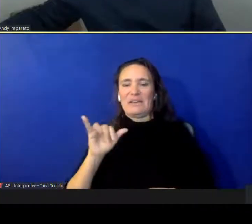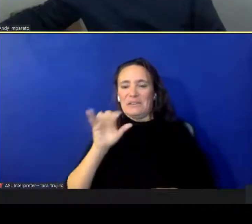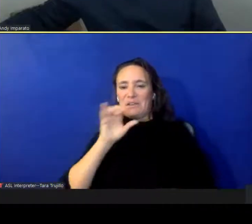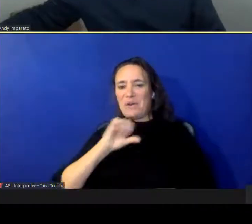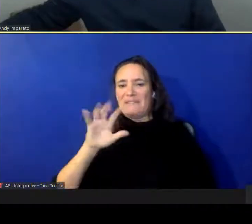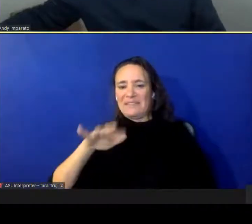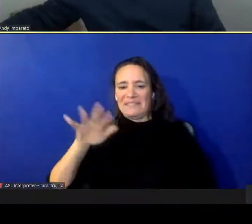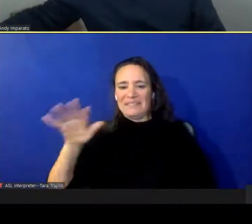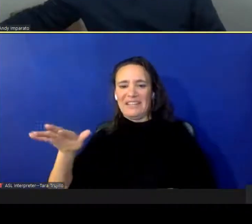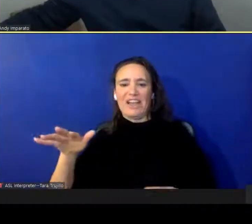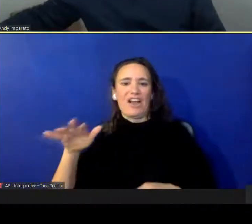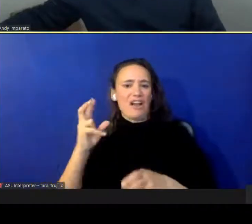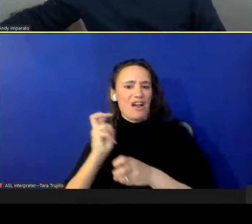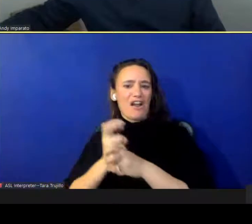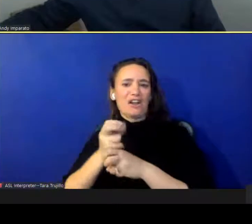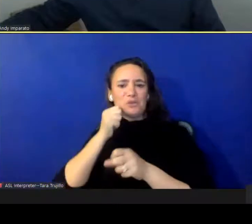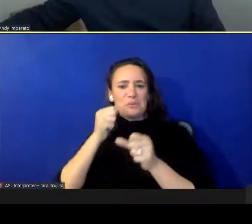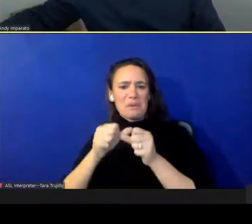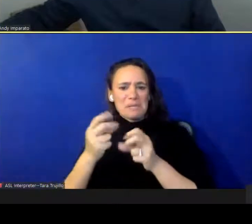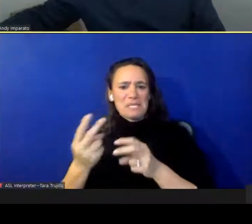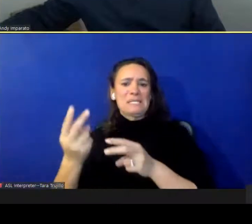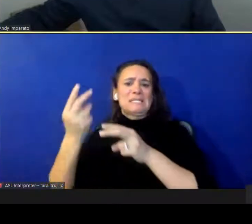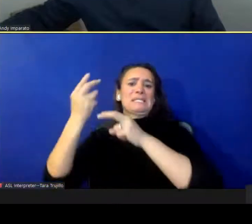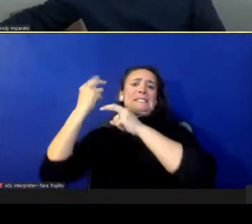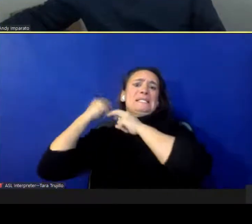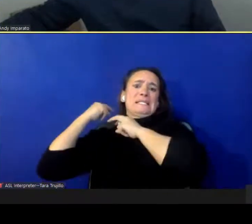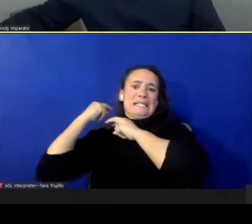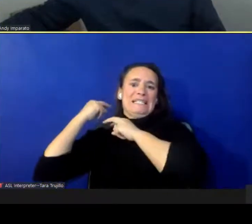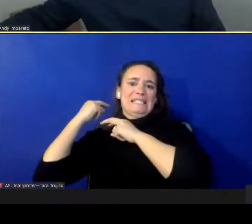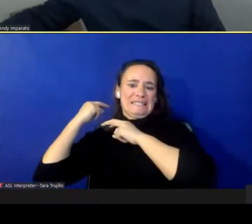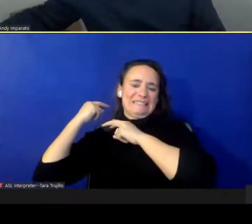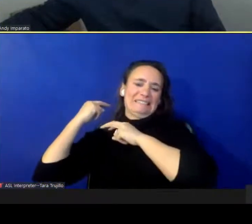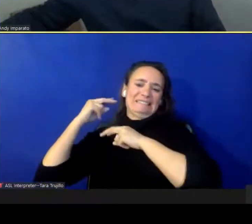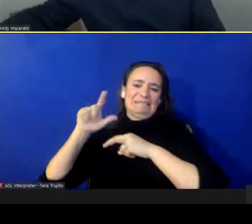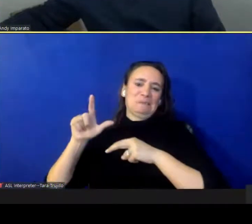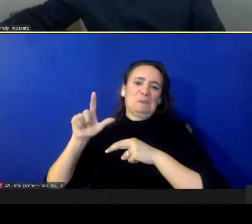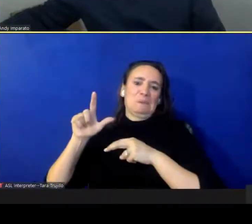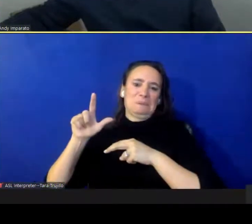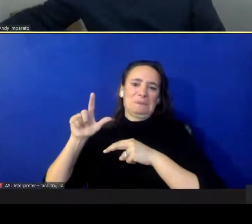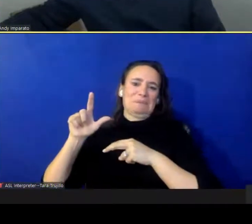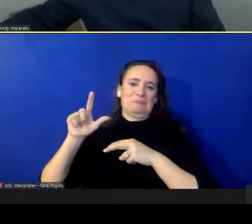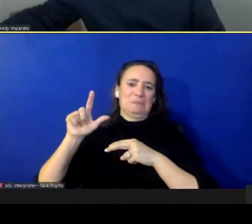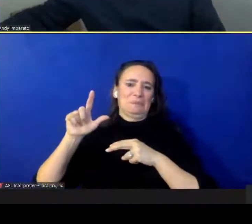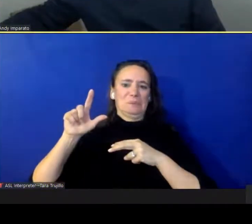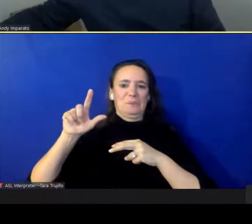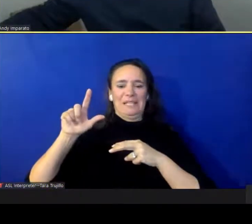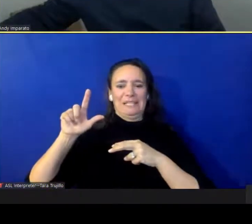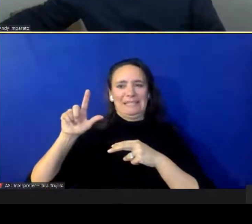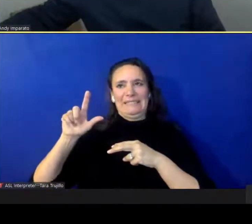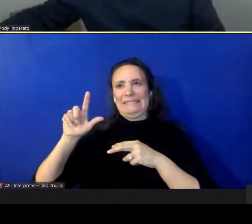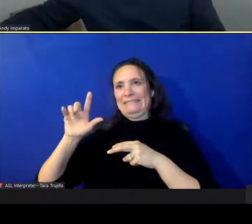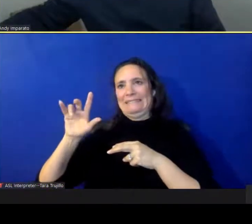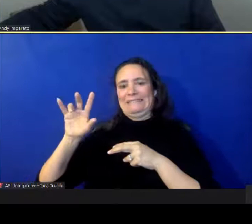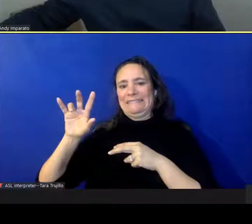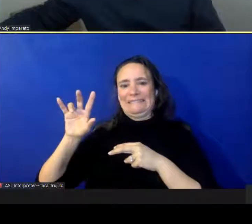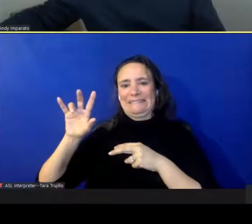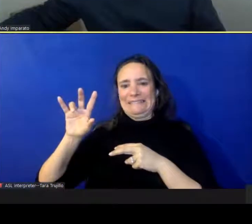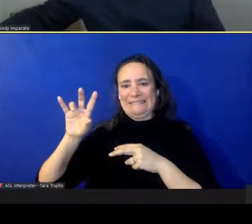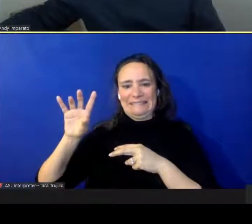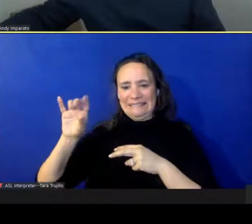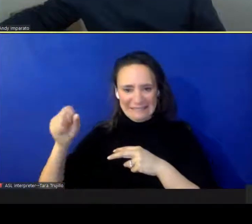It's hard to remember back to what was going on when you were I guess that when I got diagnosed, I was in my